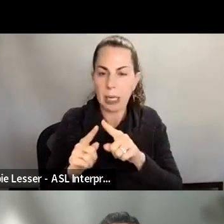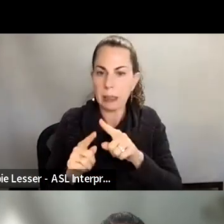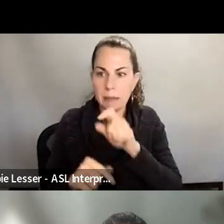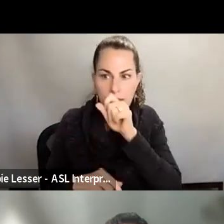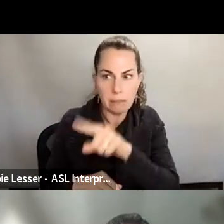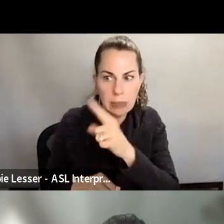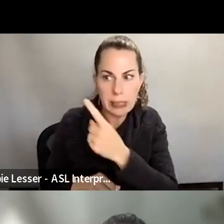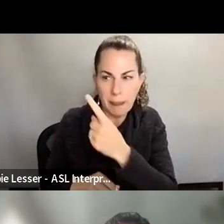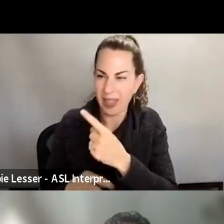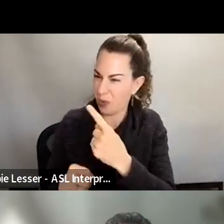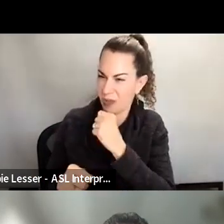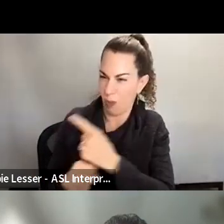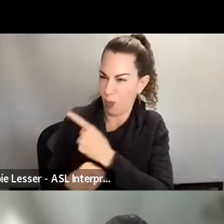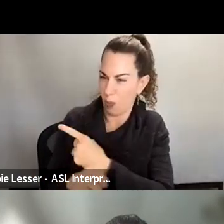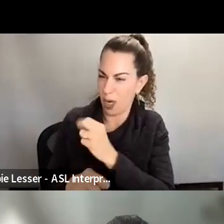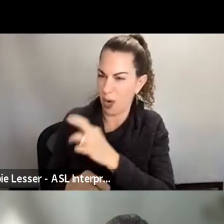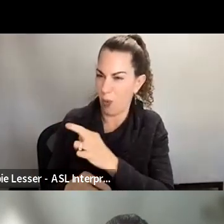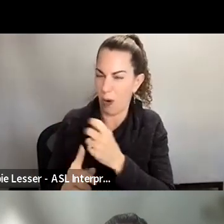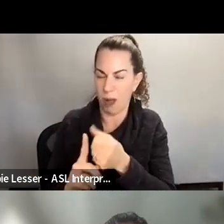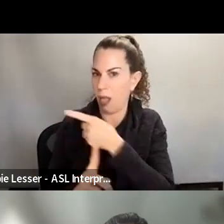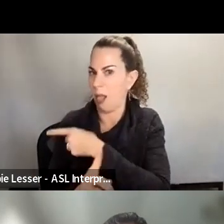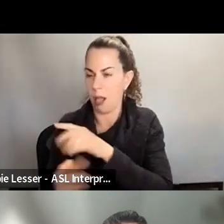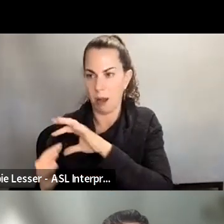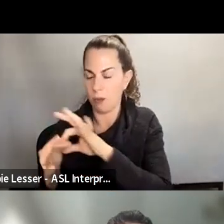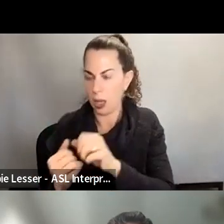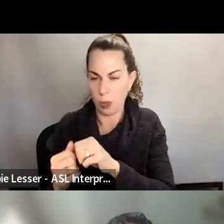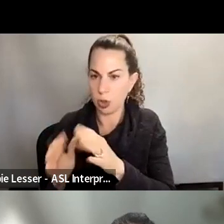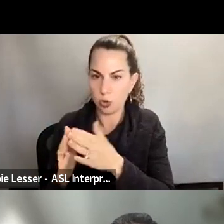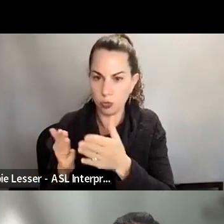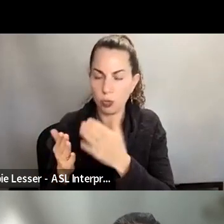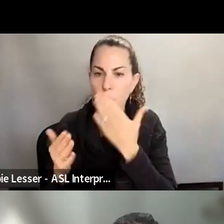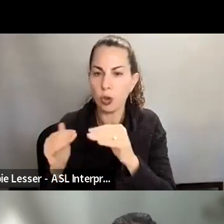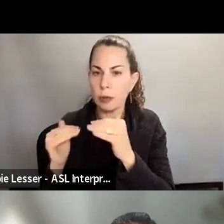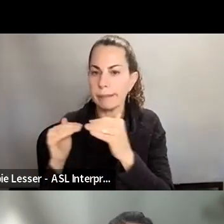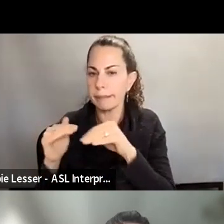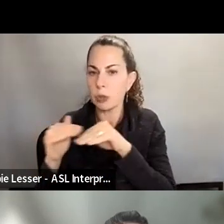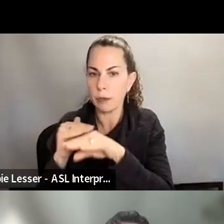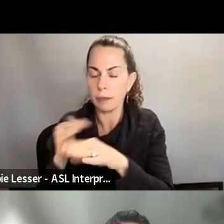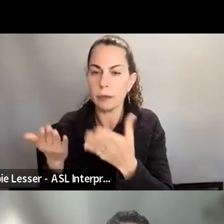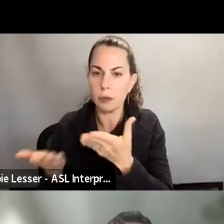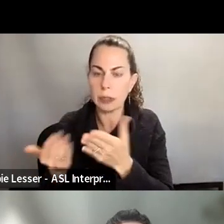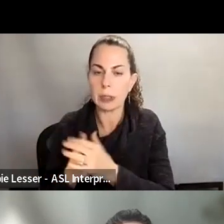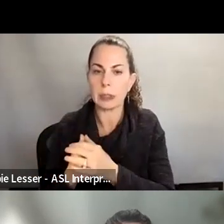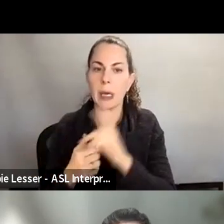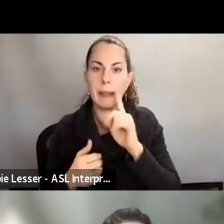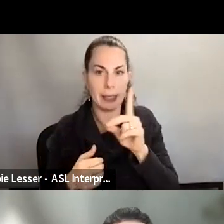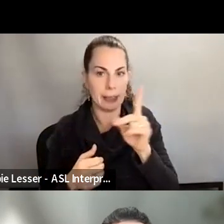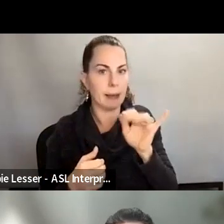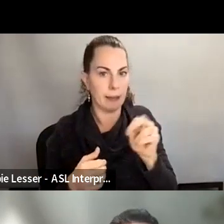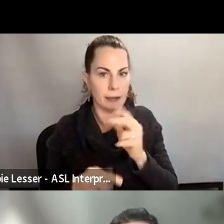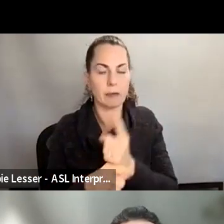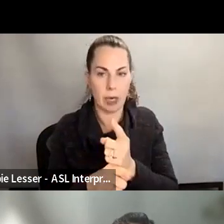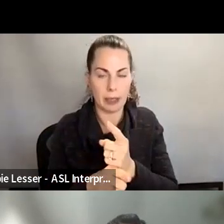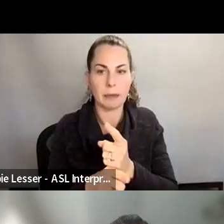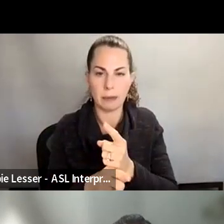really inappropriate or the wrong way as far as language services. So how do you balance that? I think Dylan's exactly right. Almost every complaint system I